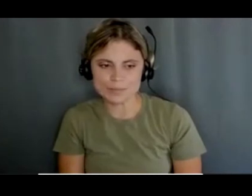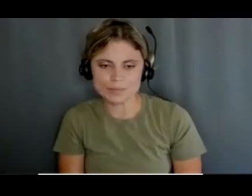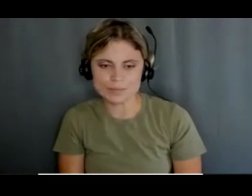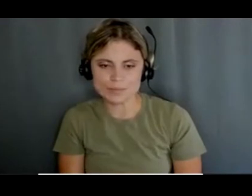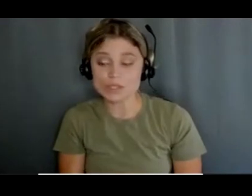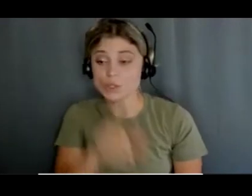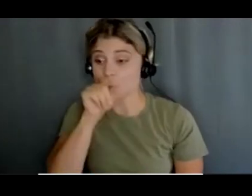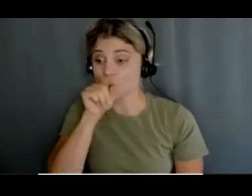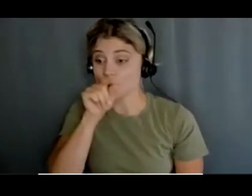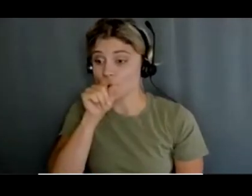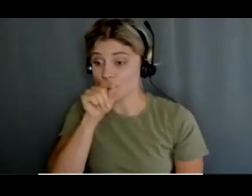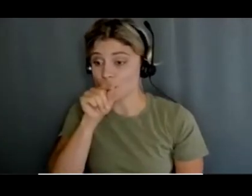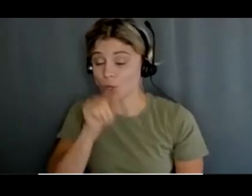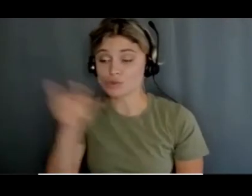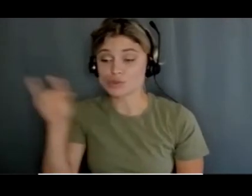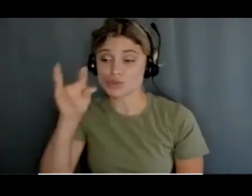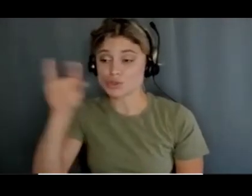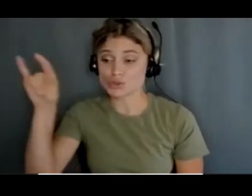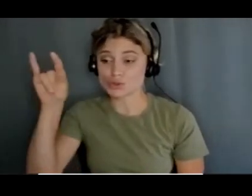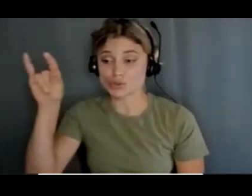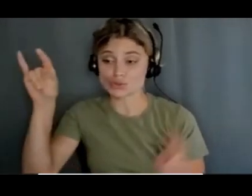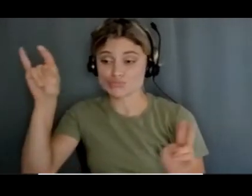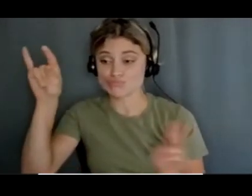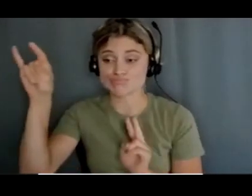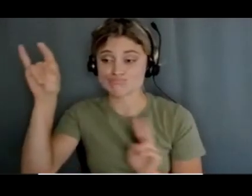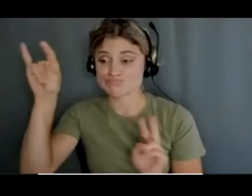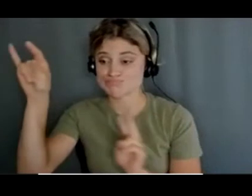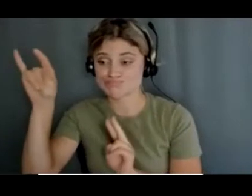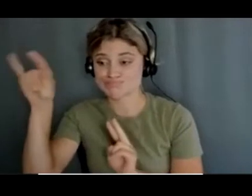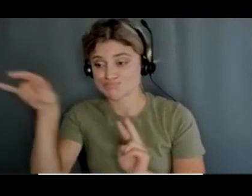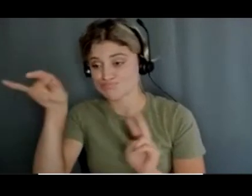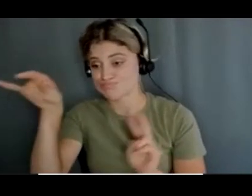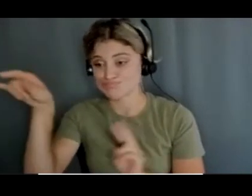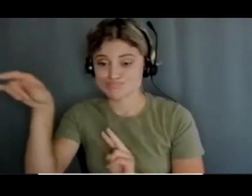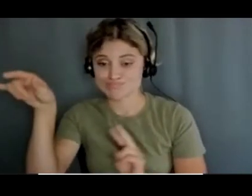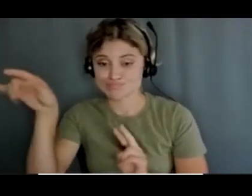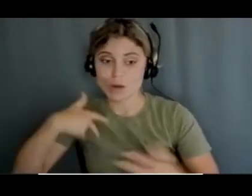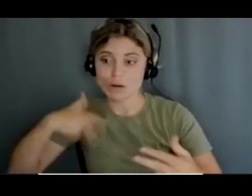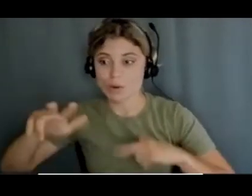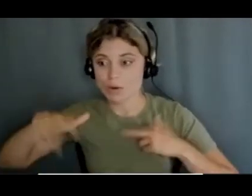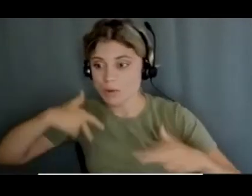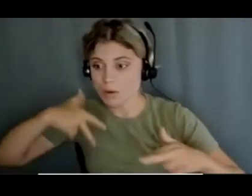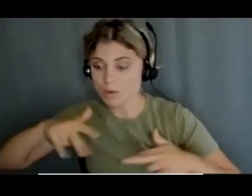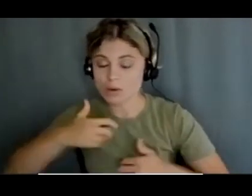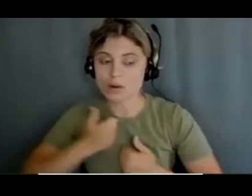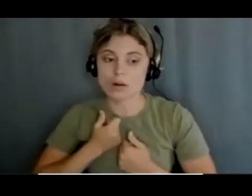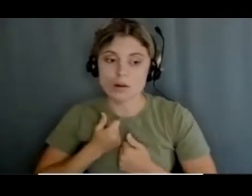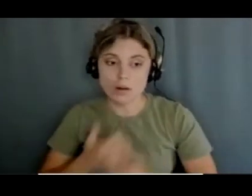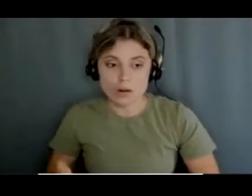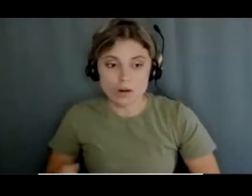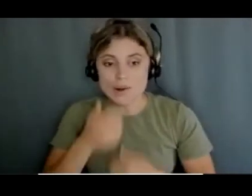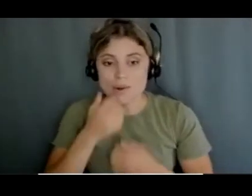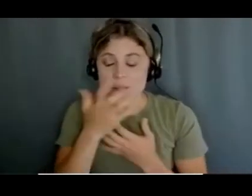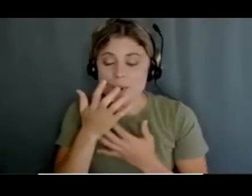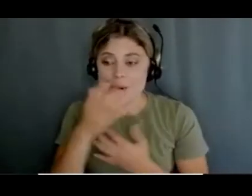They followed the bird for a very long time. They walked and walked. They walked under the warm